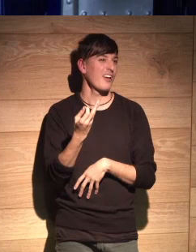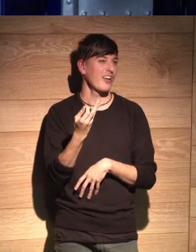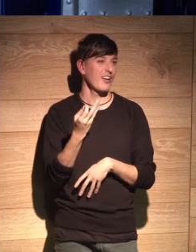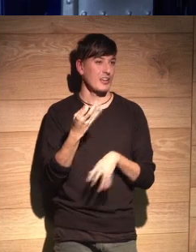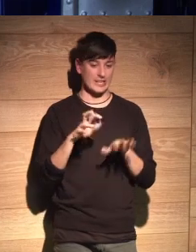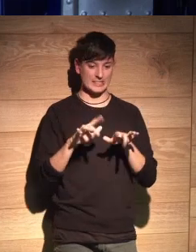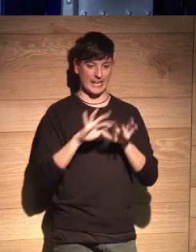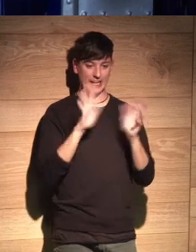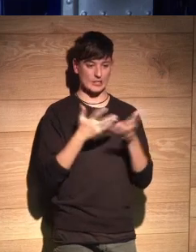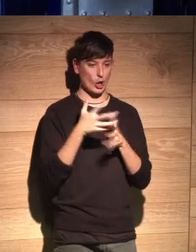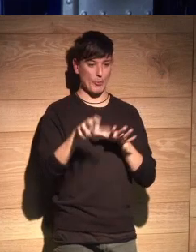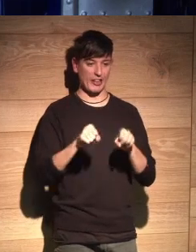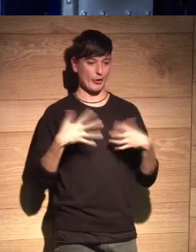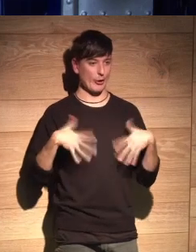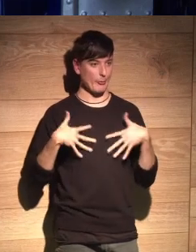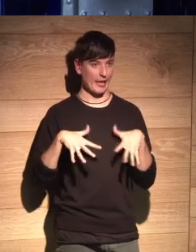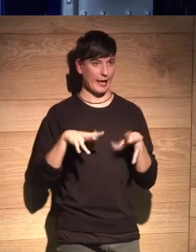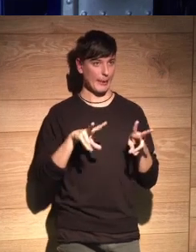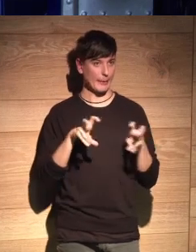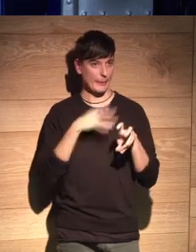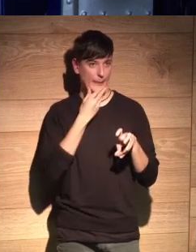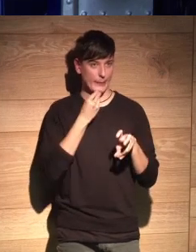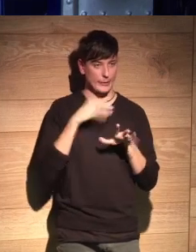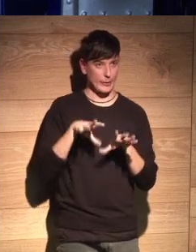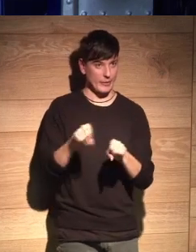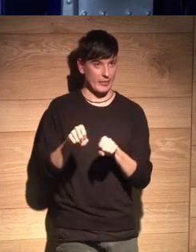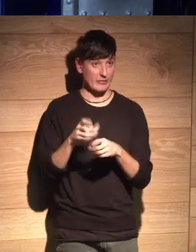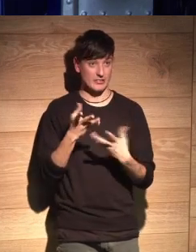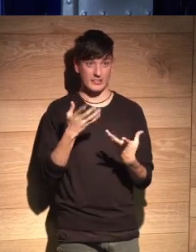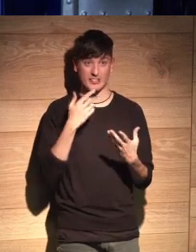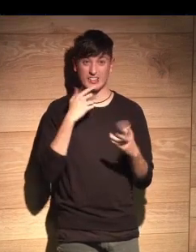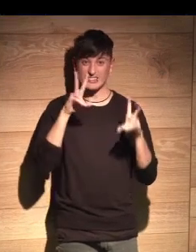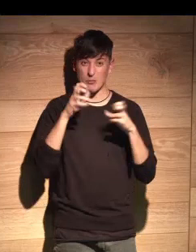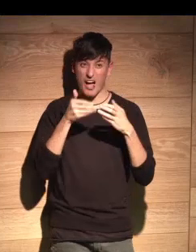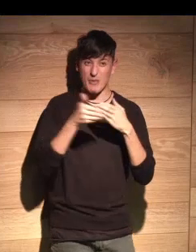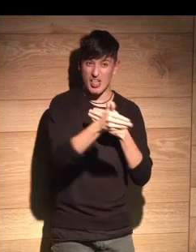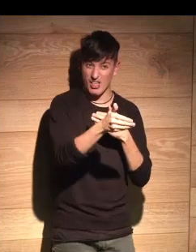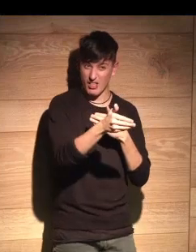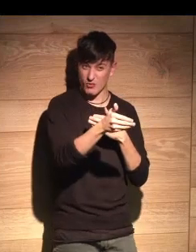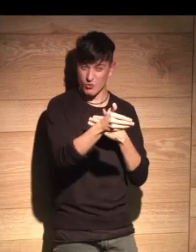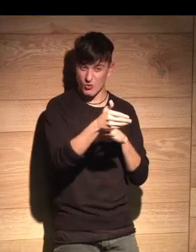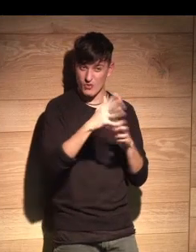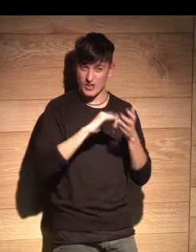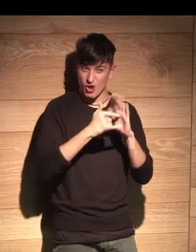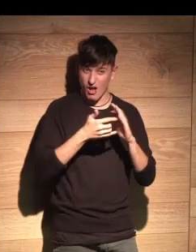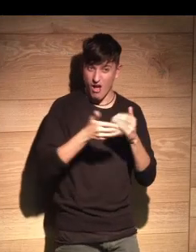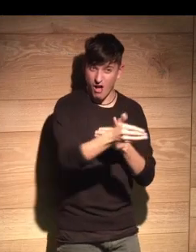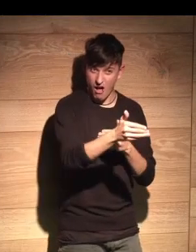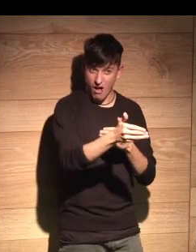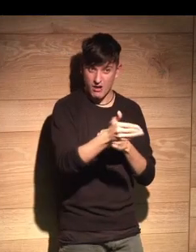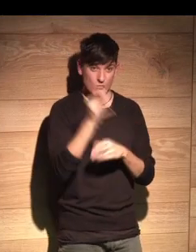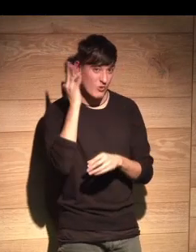buying online a very nice suit. So as you can see, when they talked about projections and technological advances, the